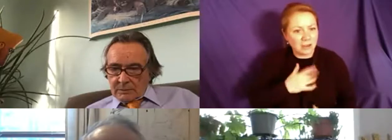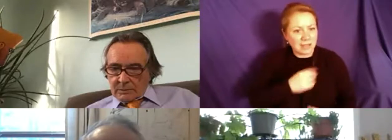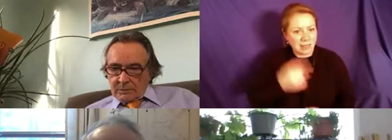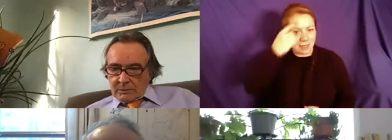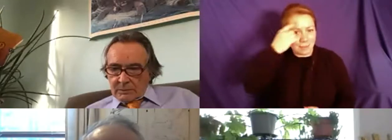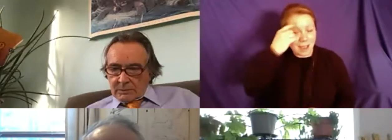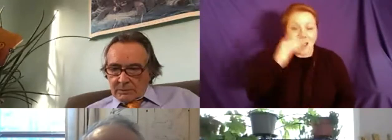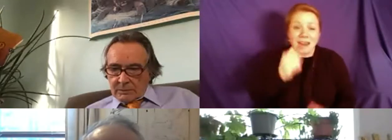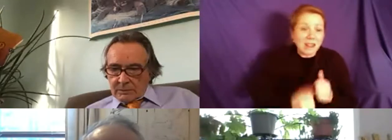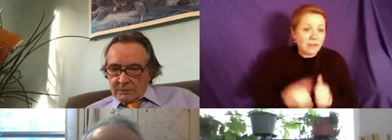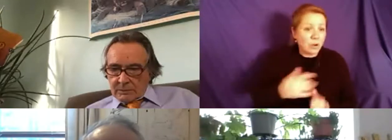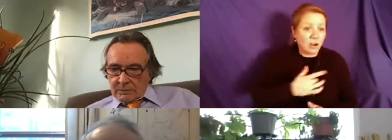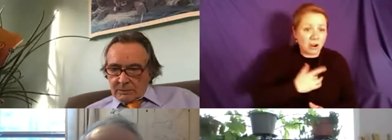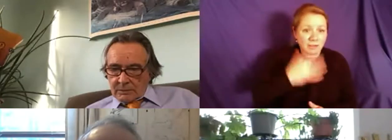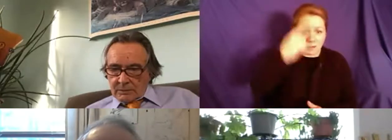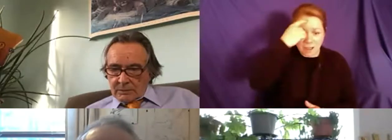everybody's hearts and mind